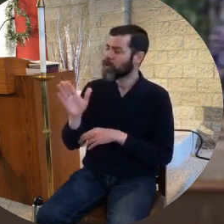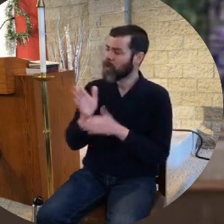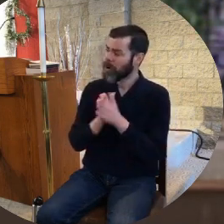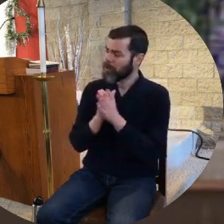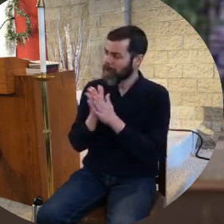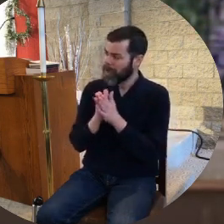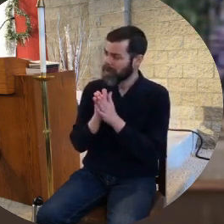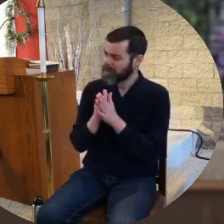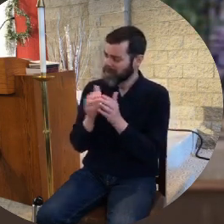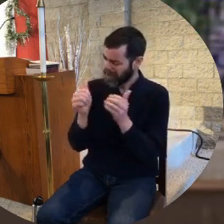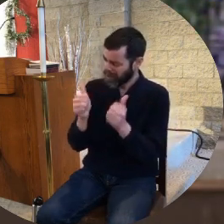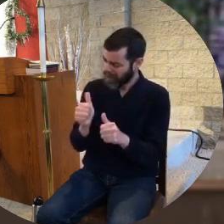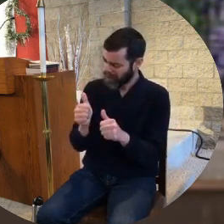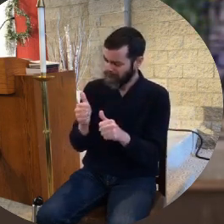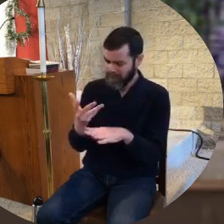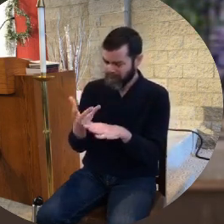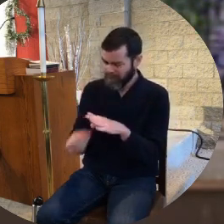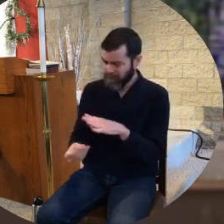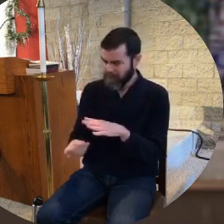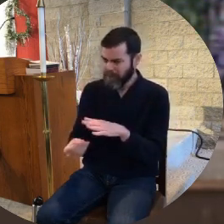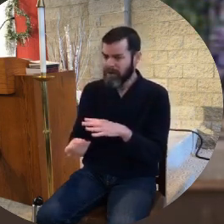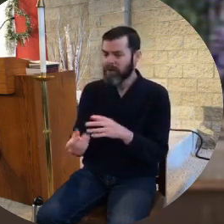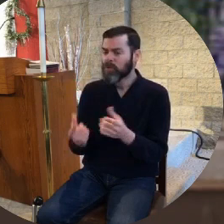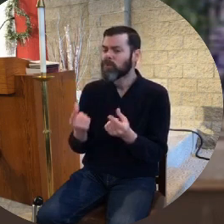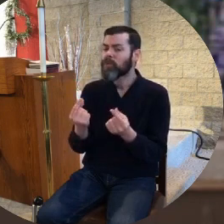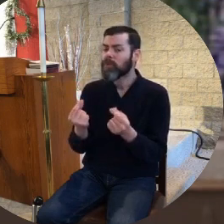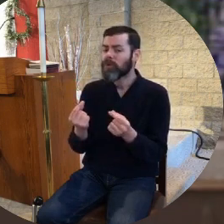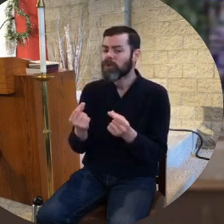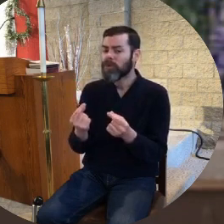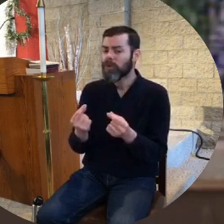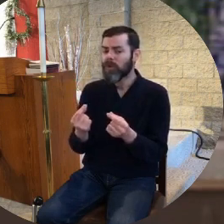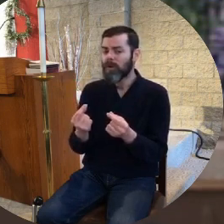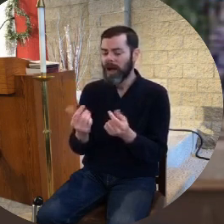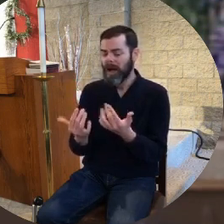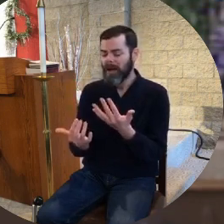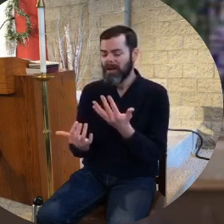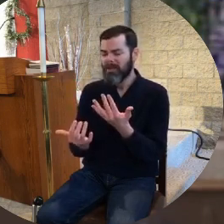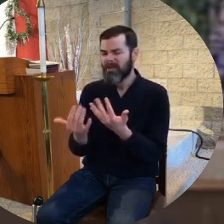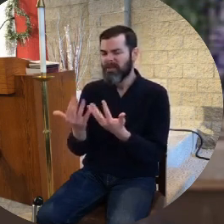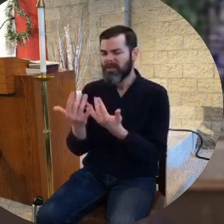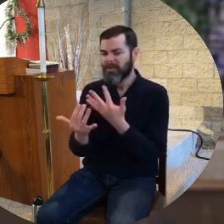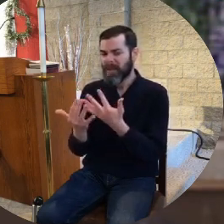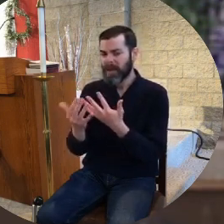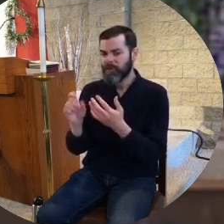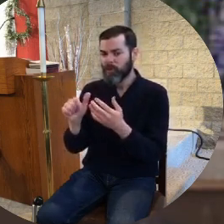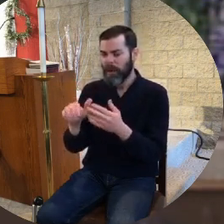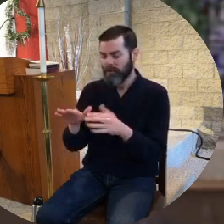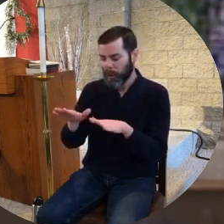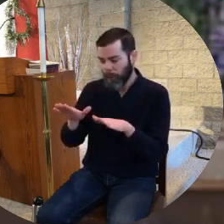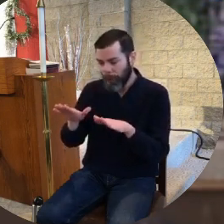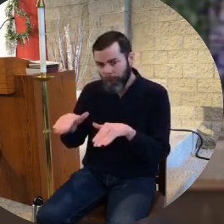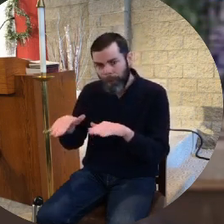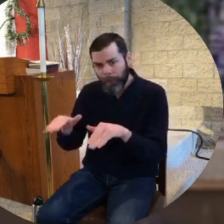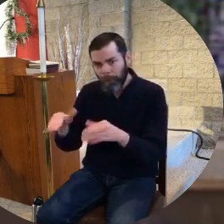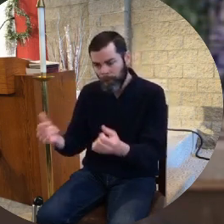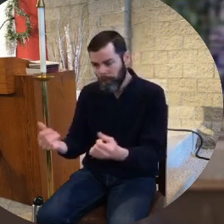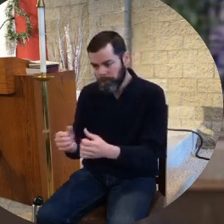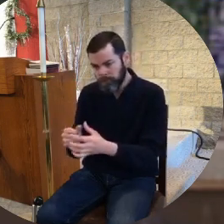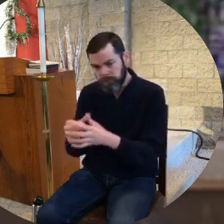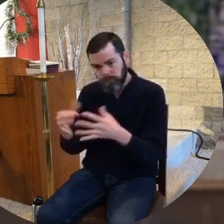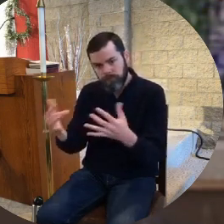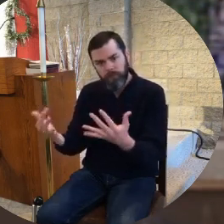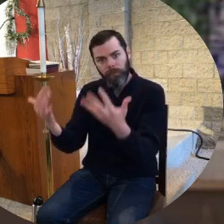you have to fan the flames." And he was talking about, of course, 1 Timothy